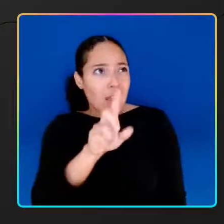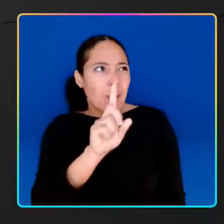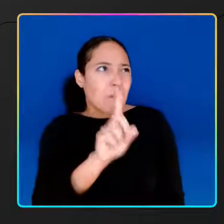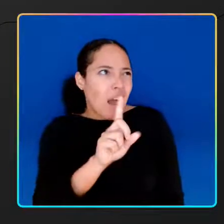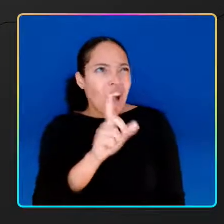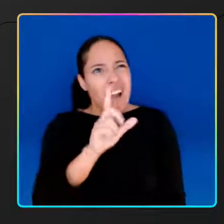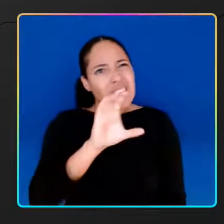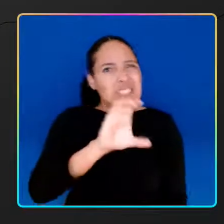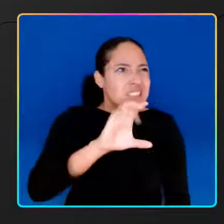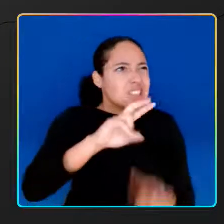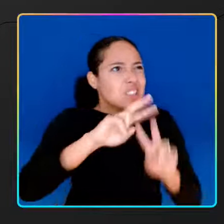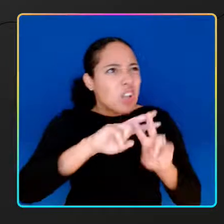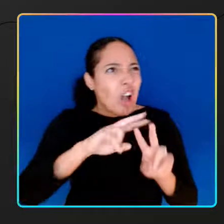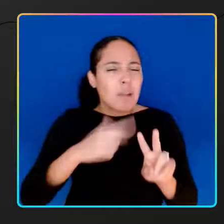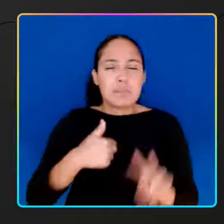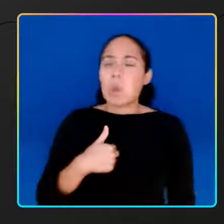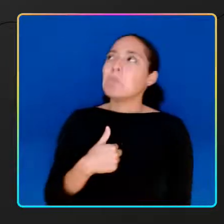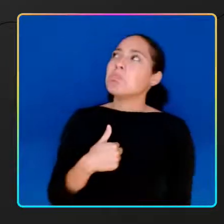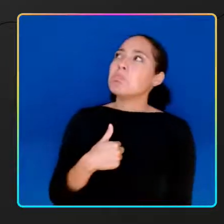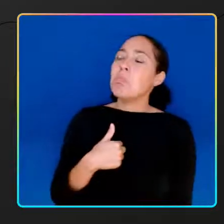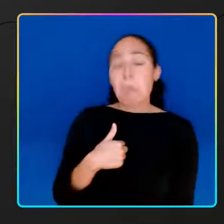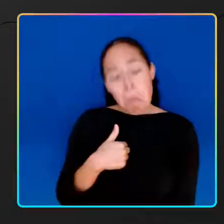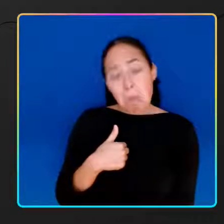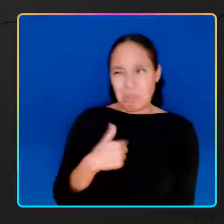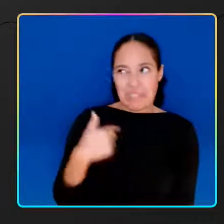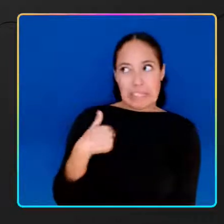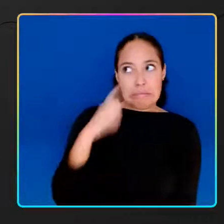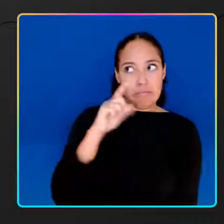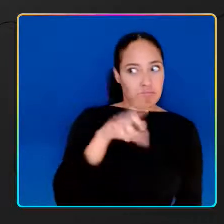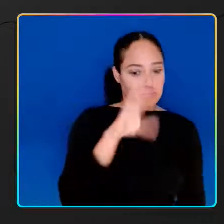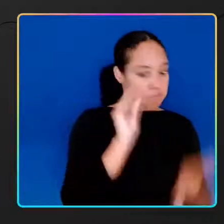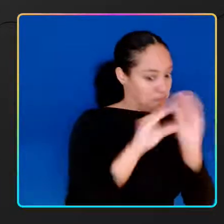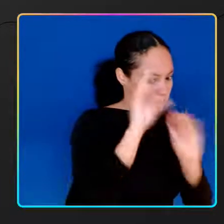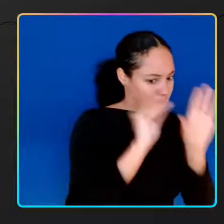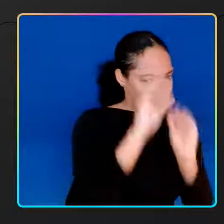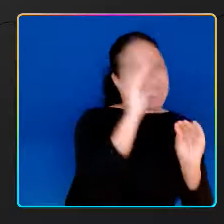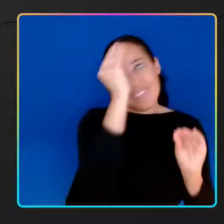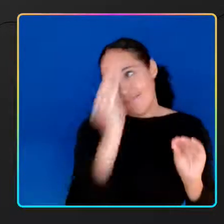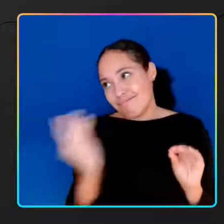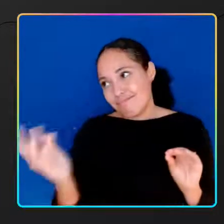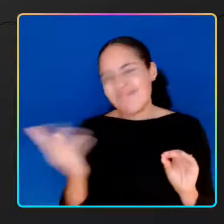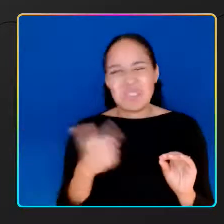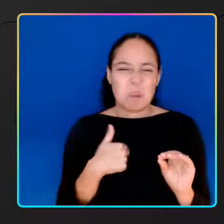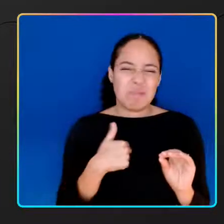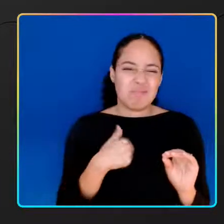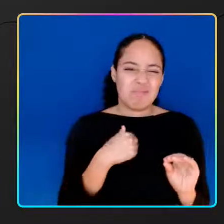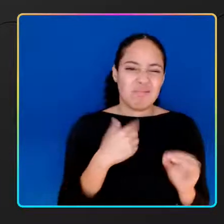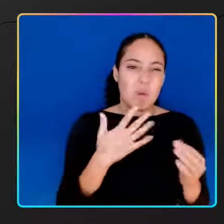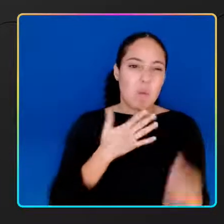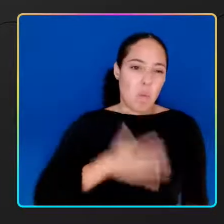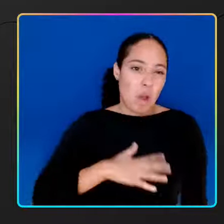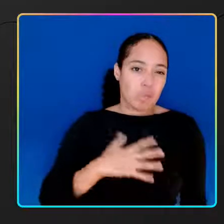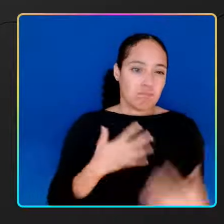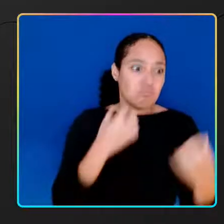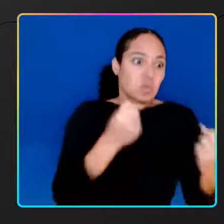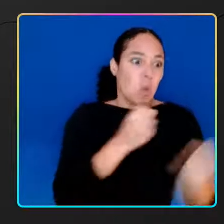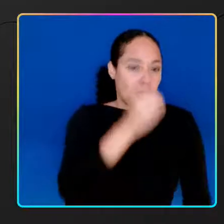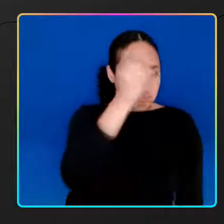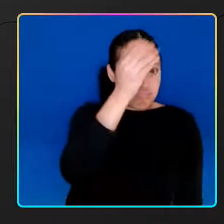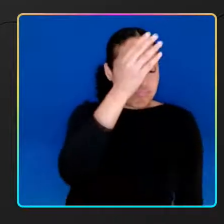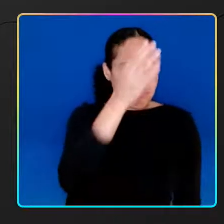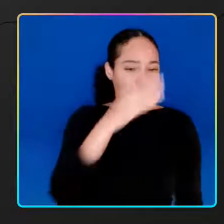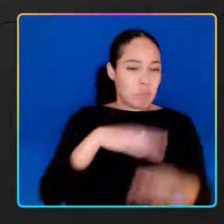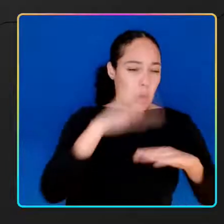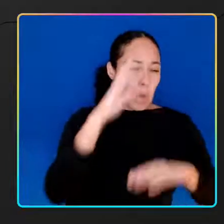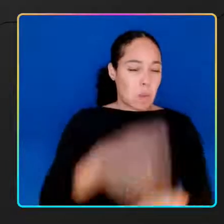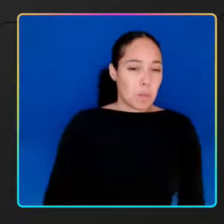a bit I need to check. So I need to learn more about them. Like that. Yeah, no, it's a good one. It's a new